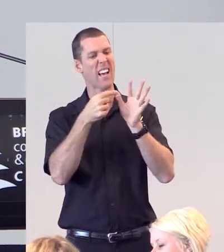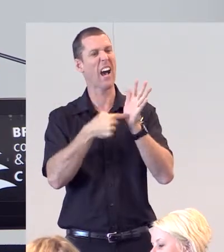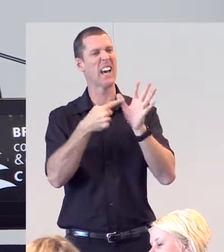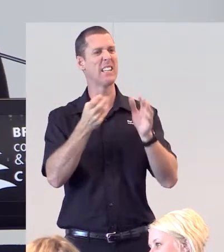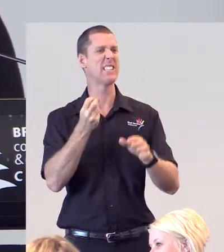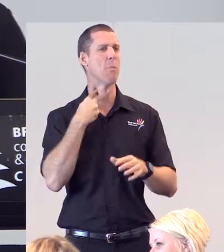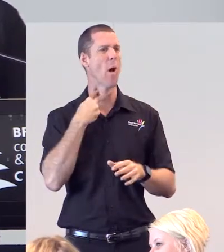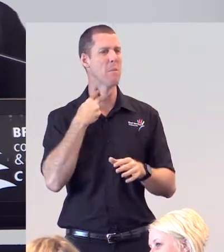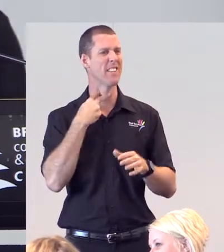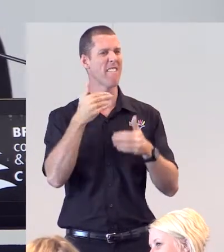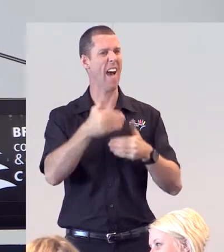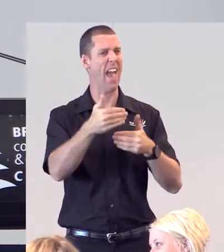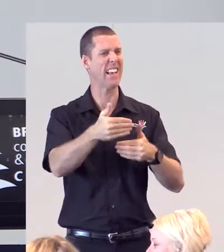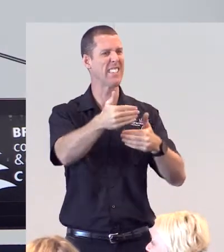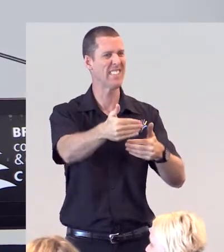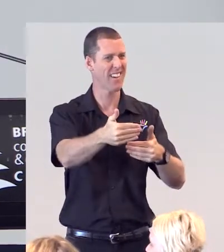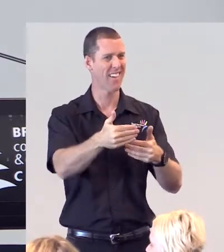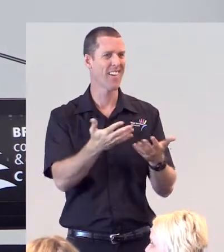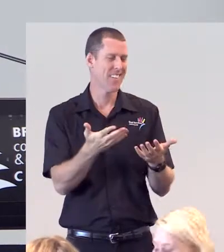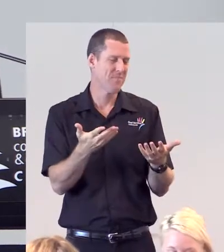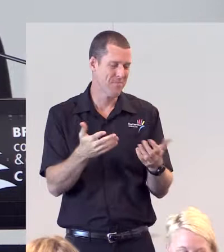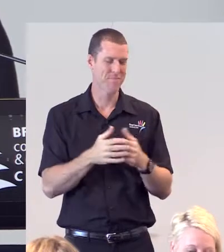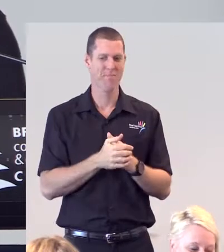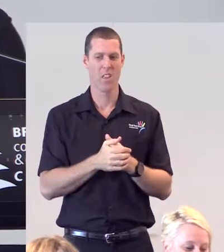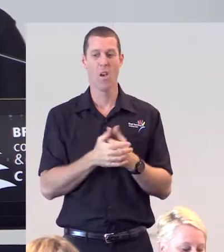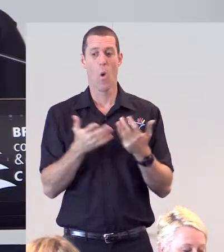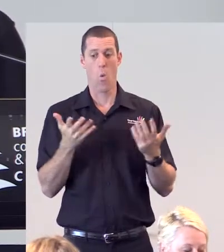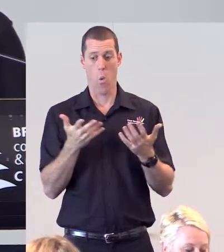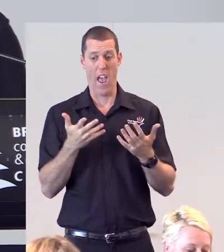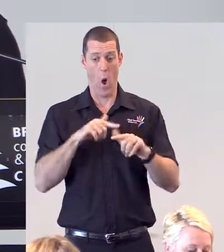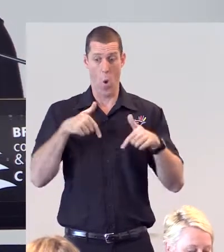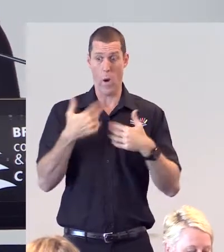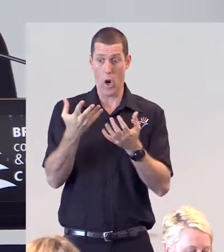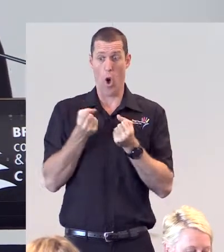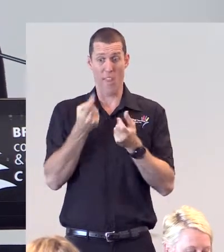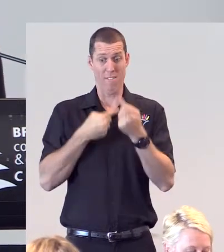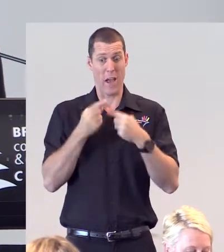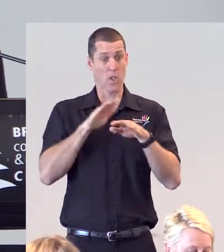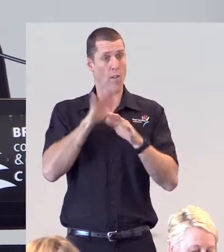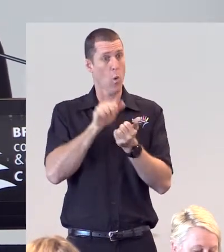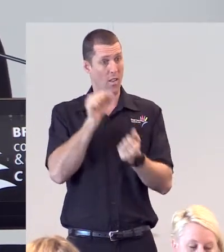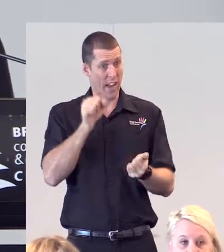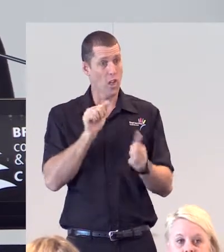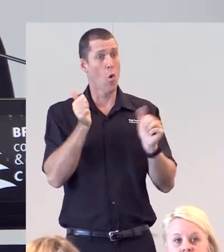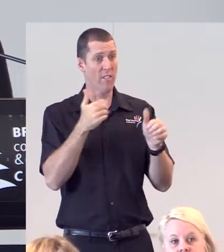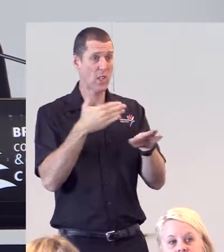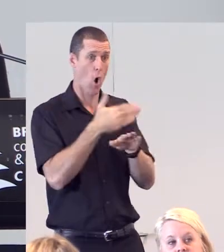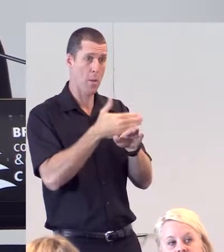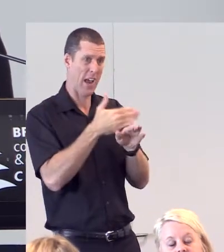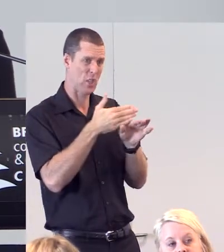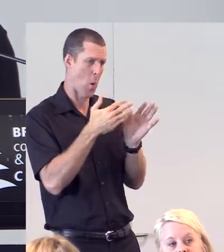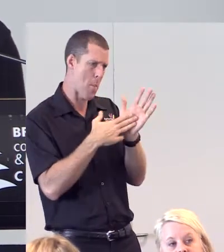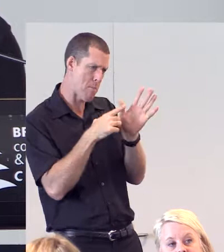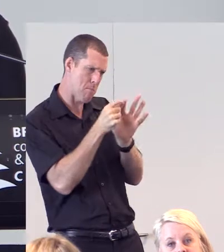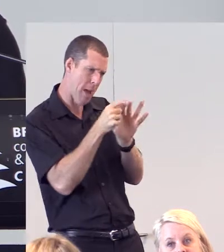disappointment phase, which is where we've got the information on the qualifications, we've done the occupational mapping to the best